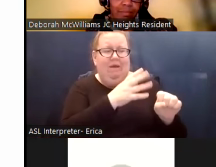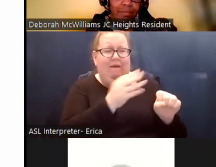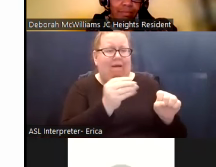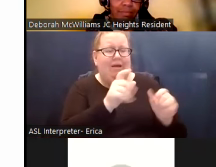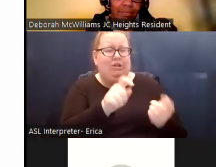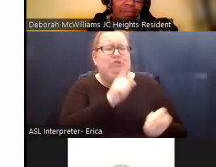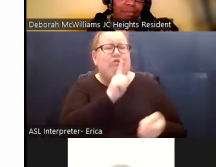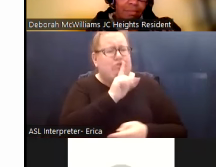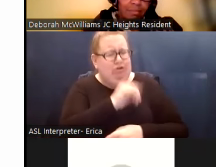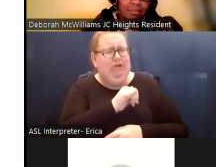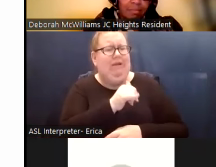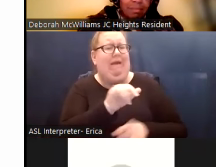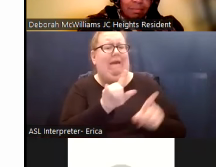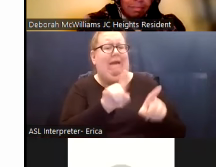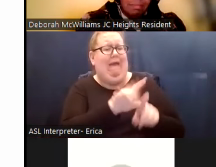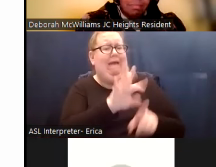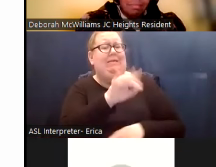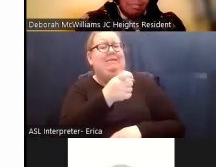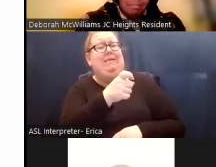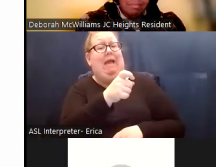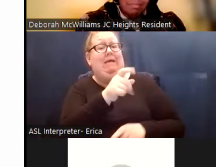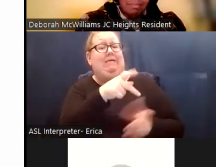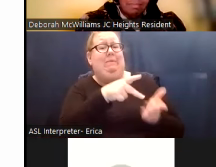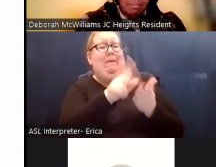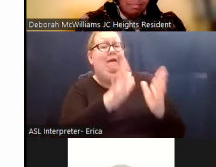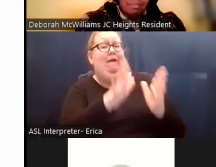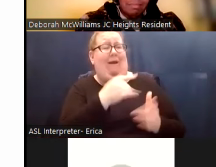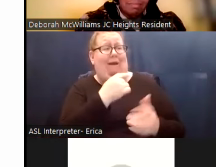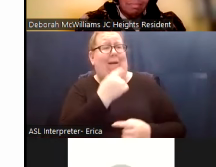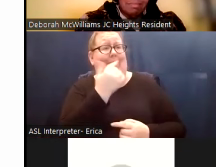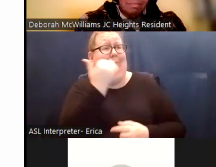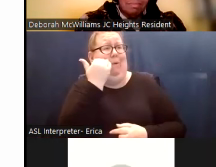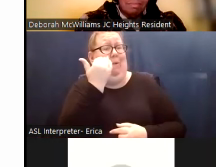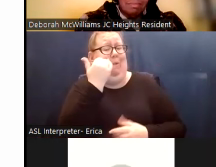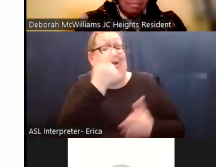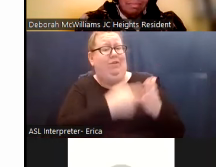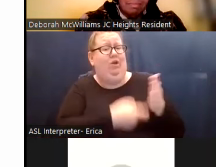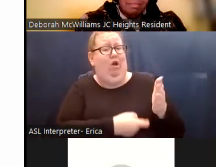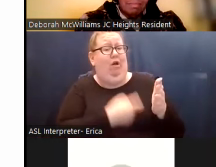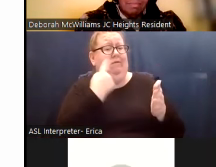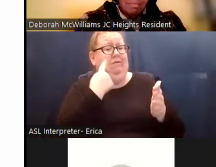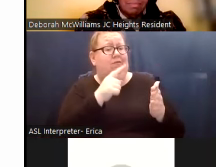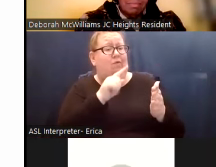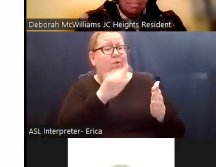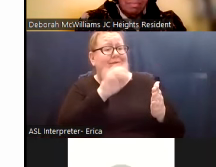certainly as a taxpayer, I'm mindful of the cost to the taxpayer, but